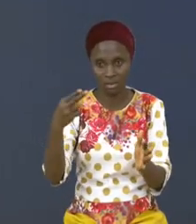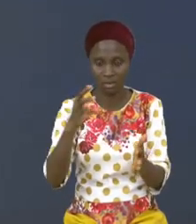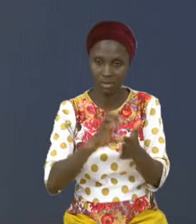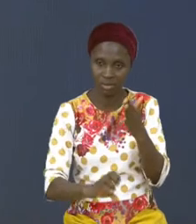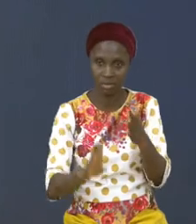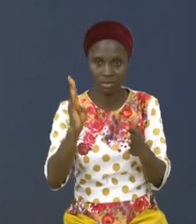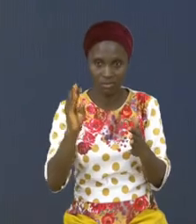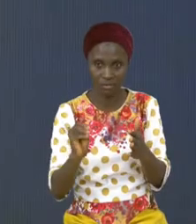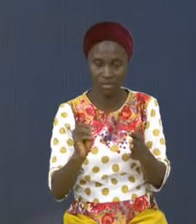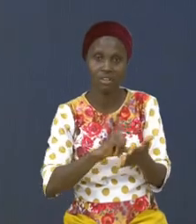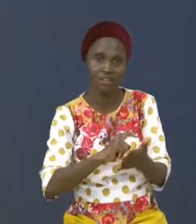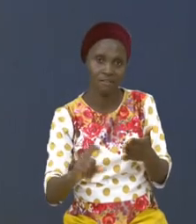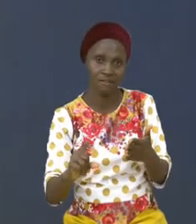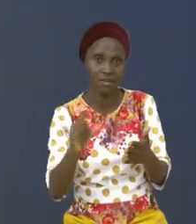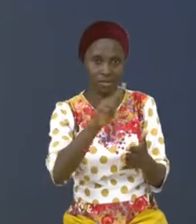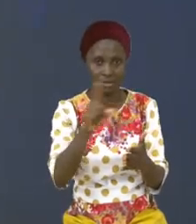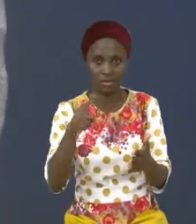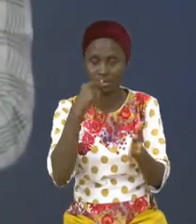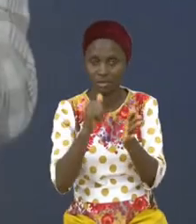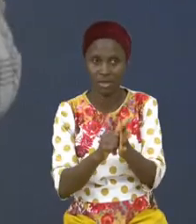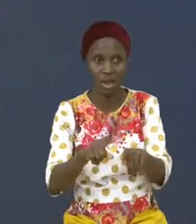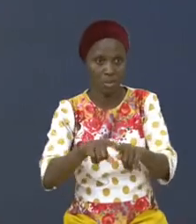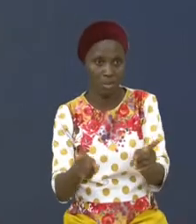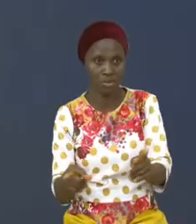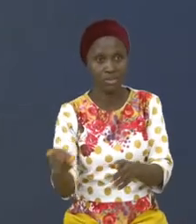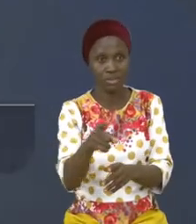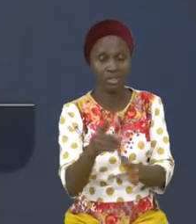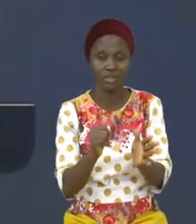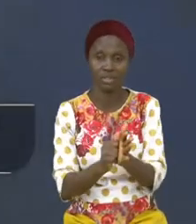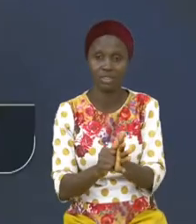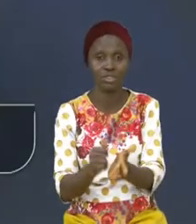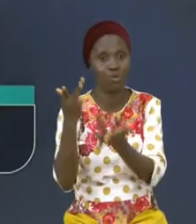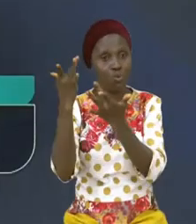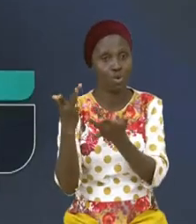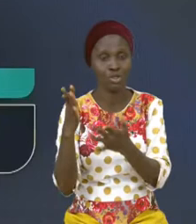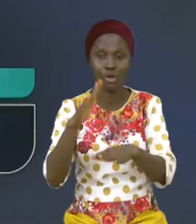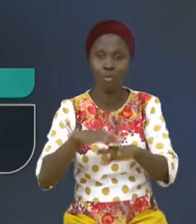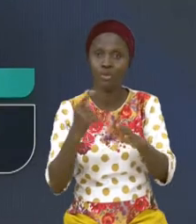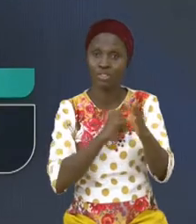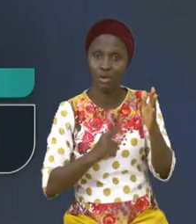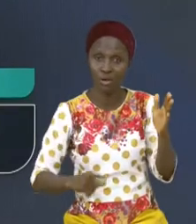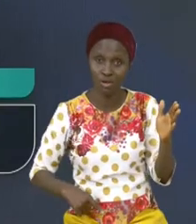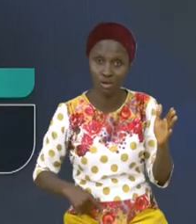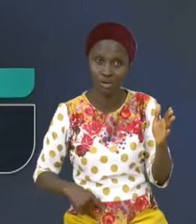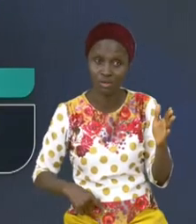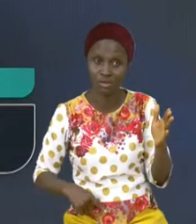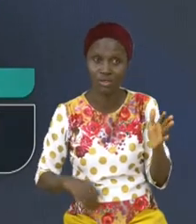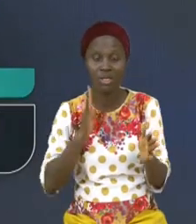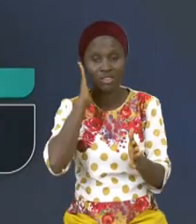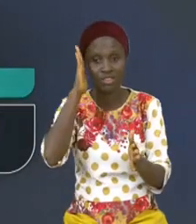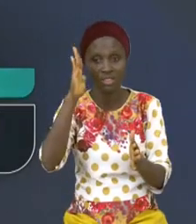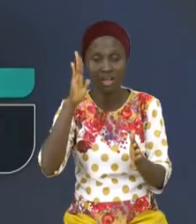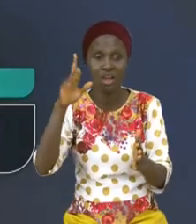31 it says but they that wage upon the lord shall